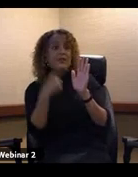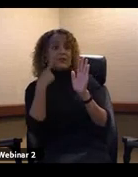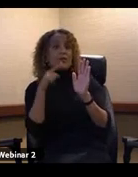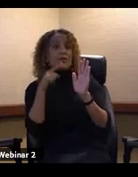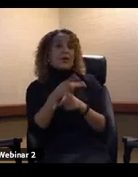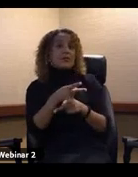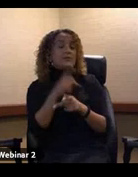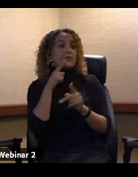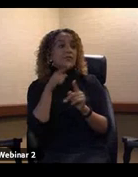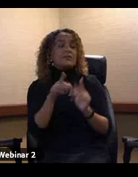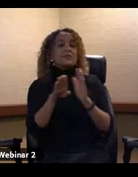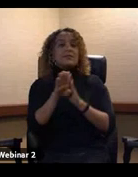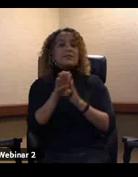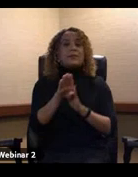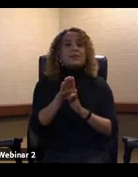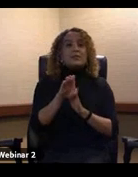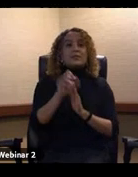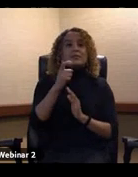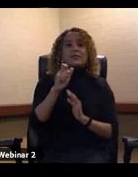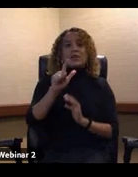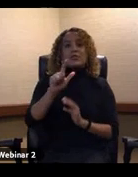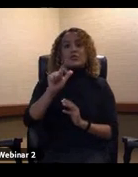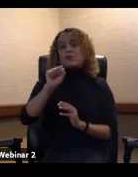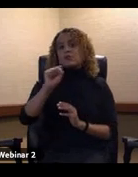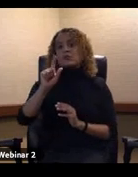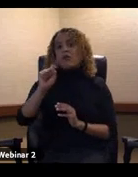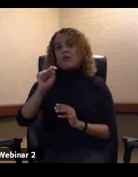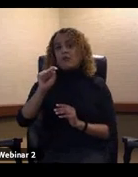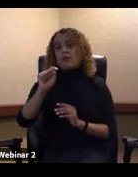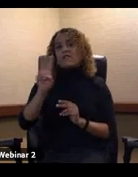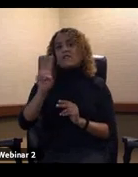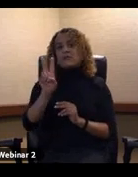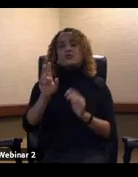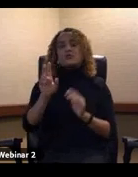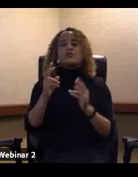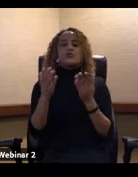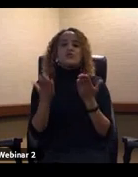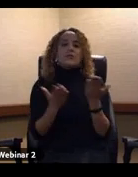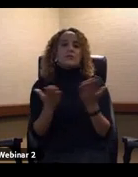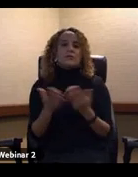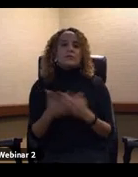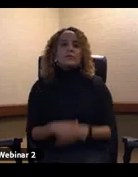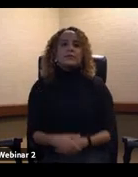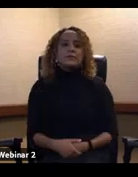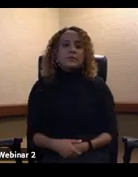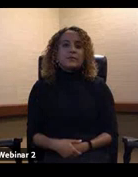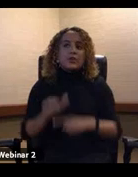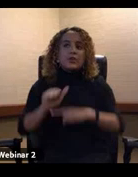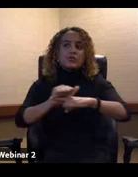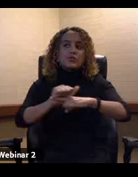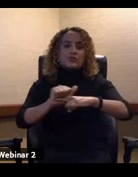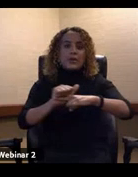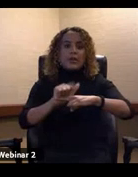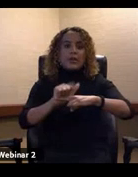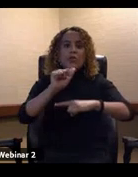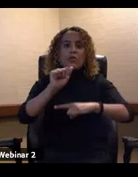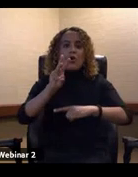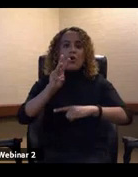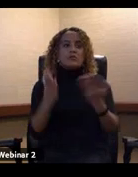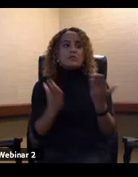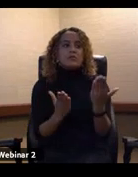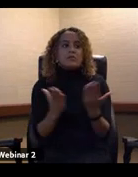Examples of projects for this include developing sexual assault victim services and/or specialized services for sex trafficking victims, training law enforcement